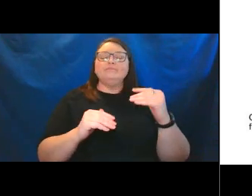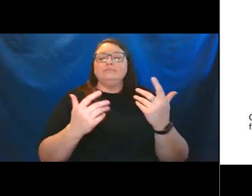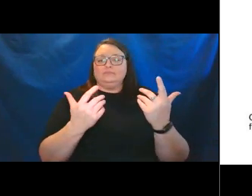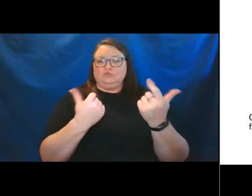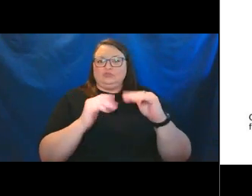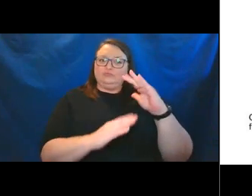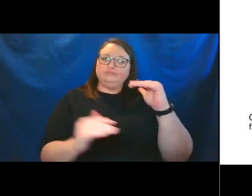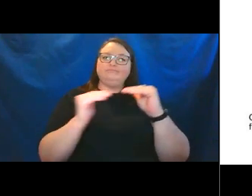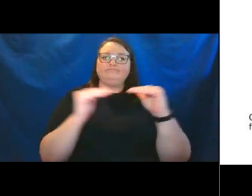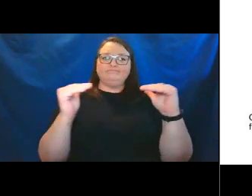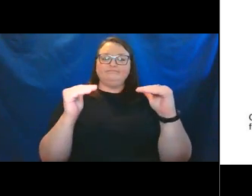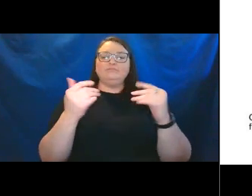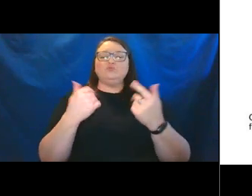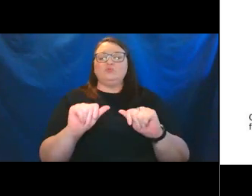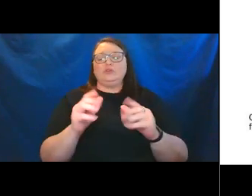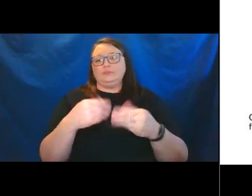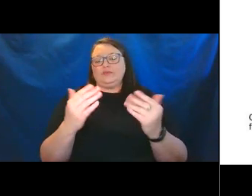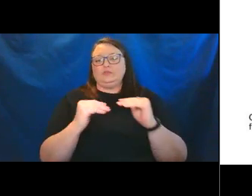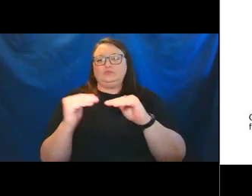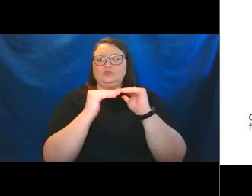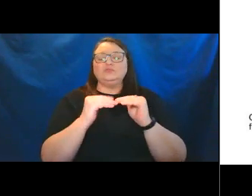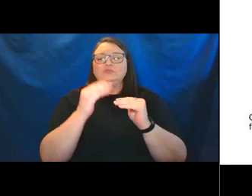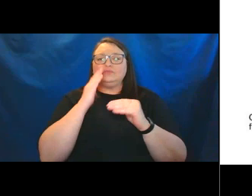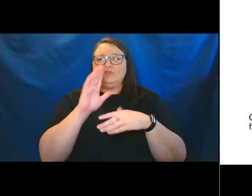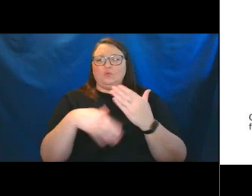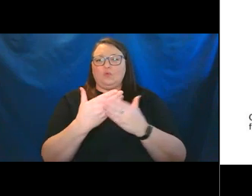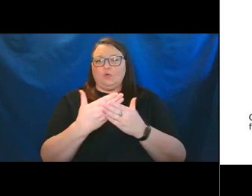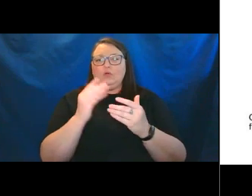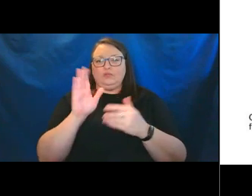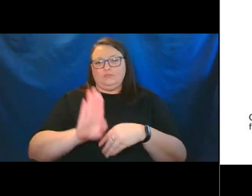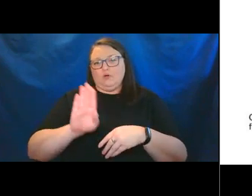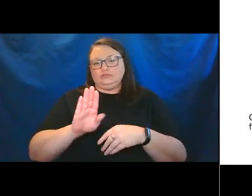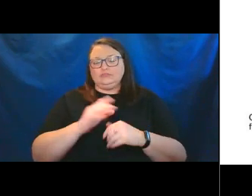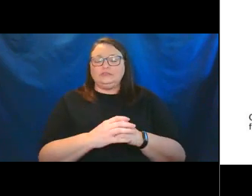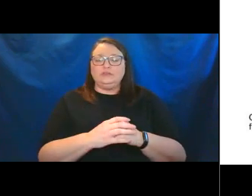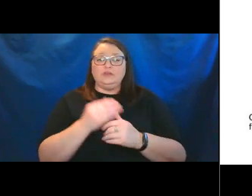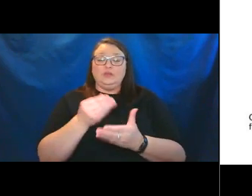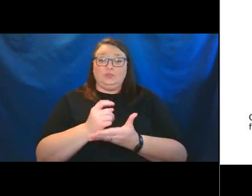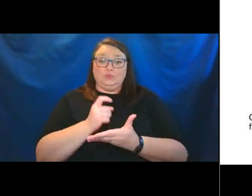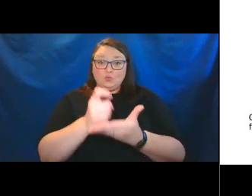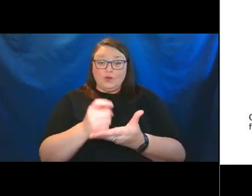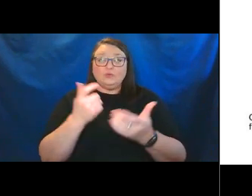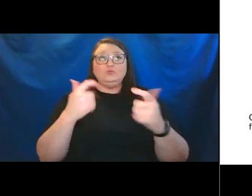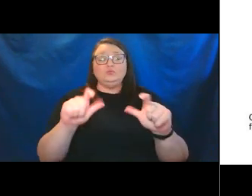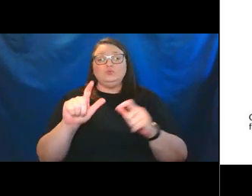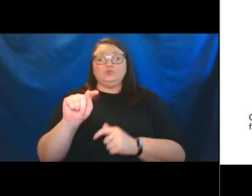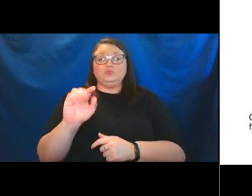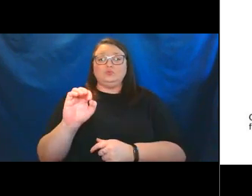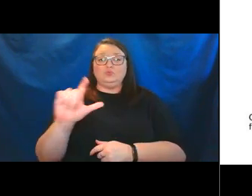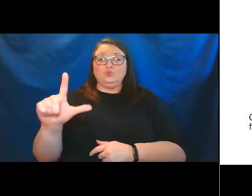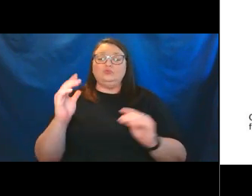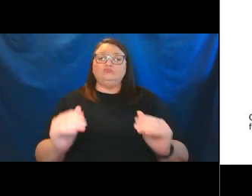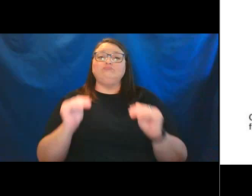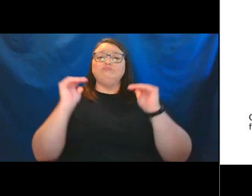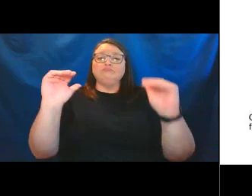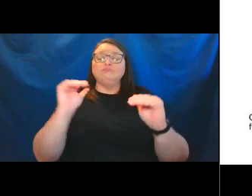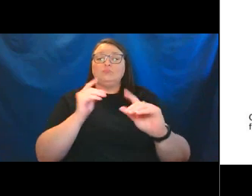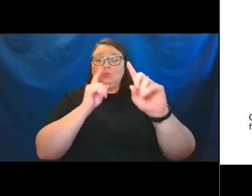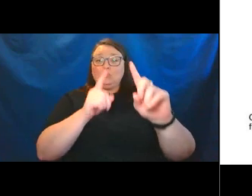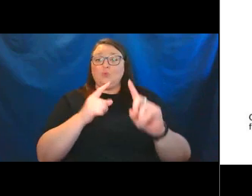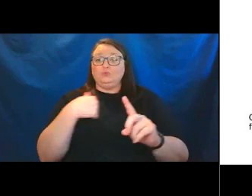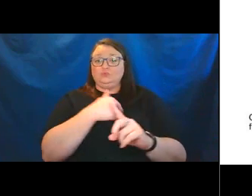justice in our neighborhoods for all Boston. So this grant will be a huge tool towards advancing the goals that we